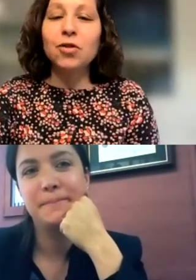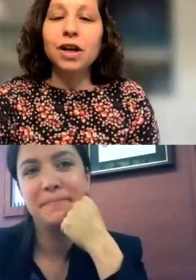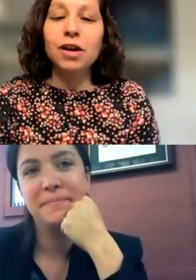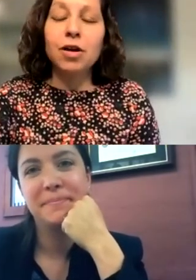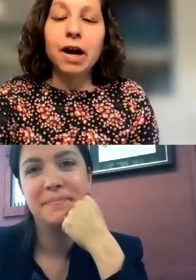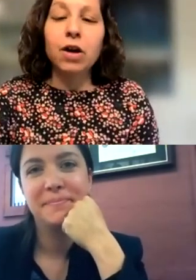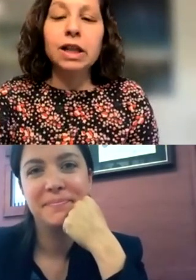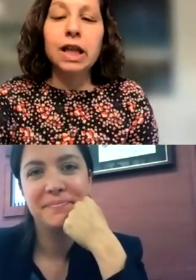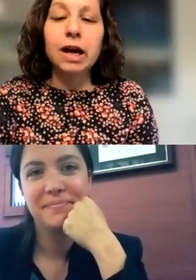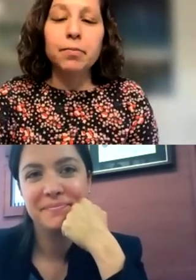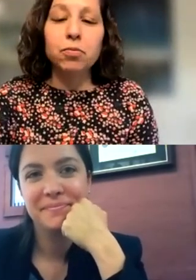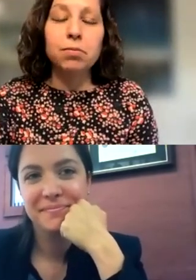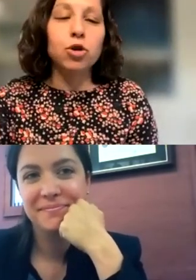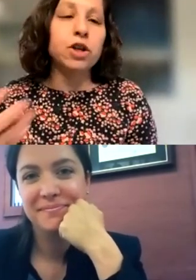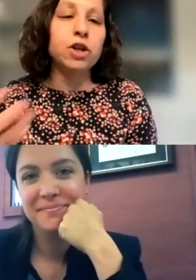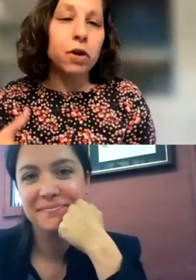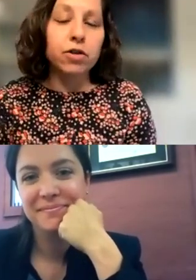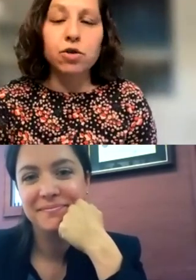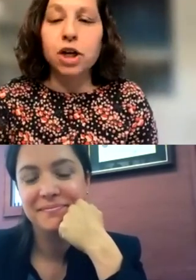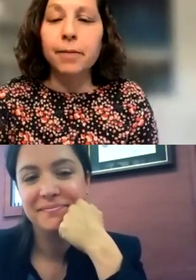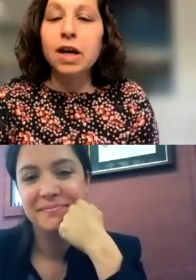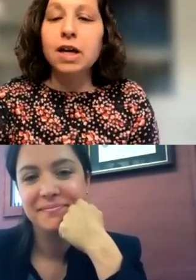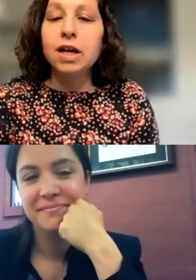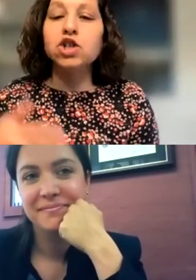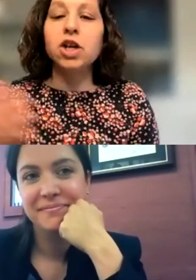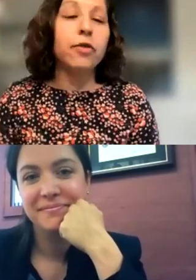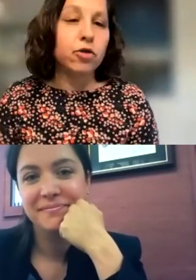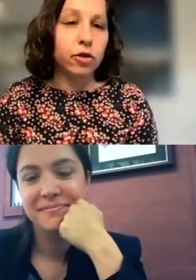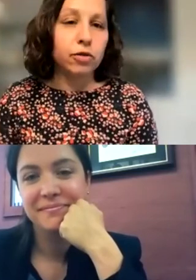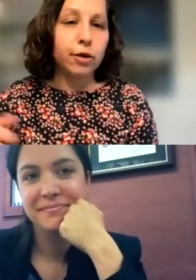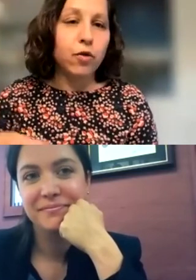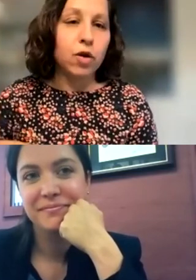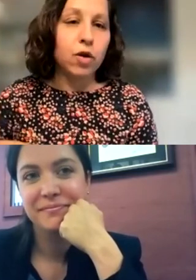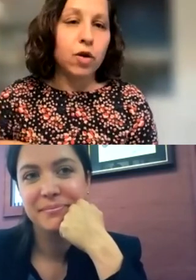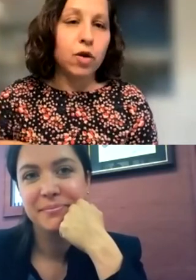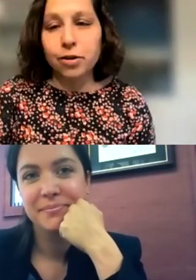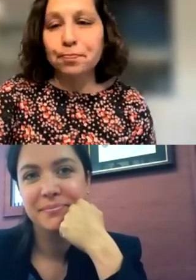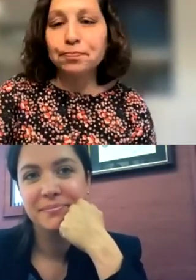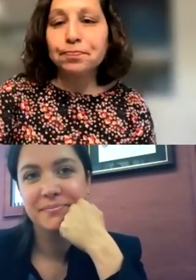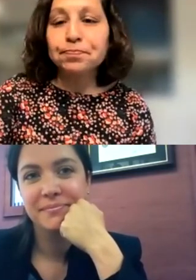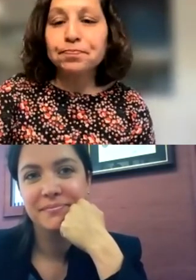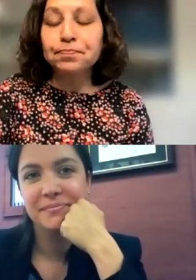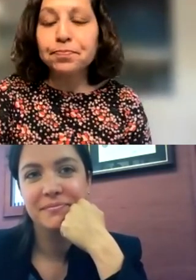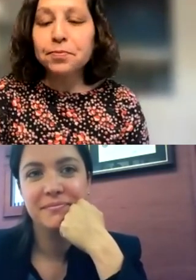or hear about alums, people who've experienced coaching, teaching others their newly formed skills?